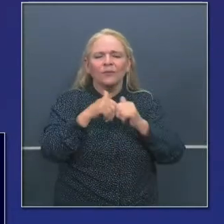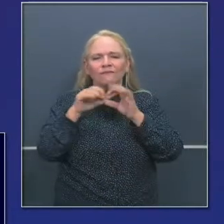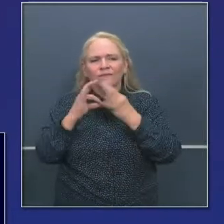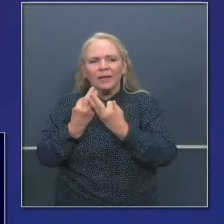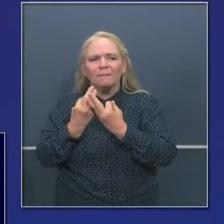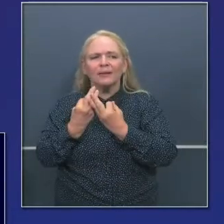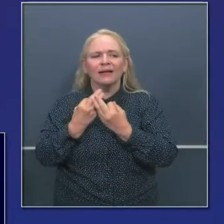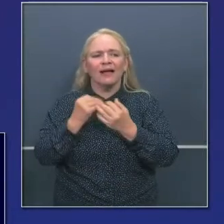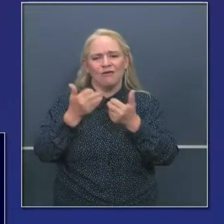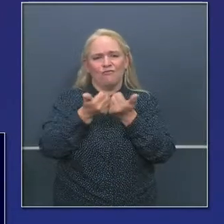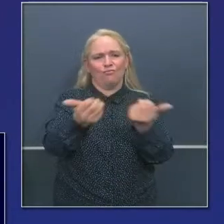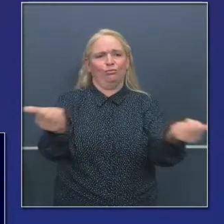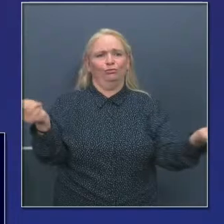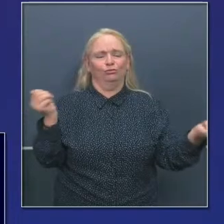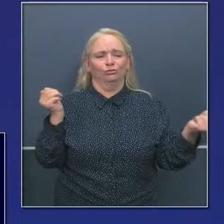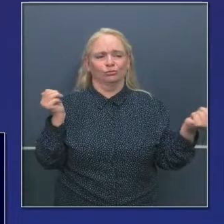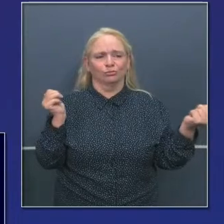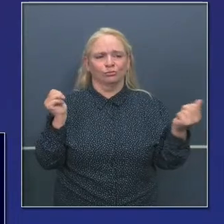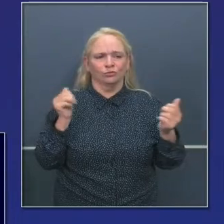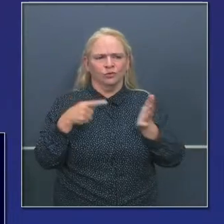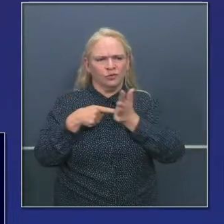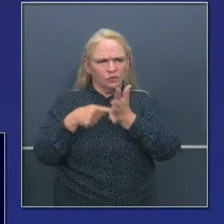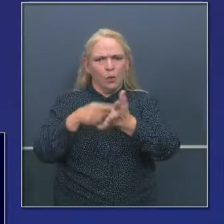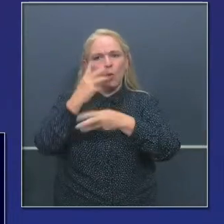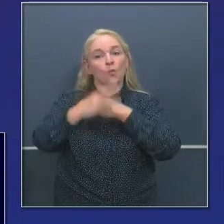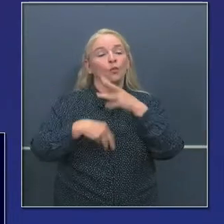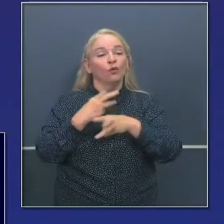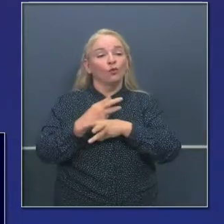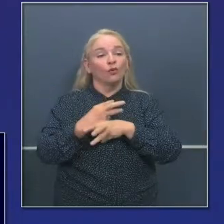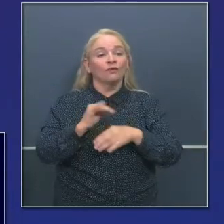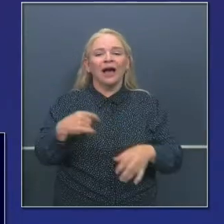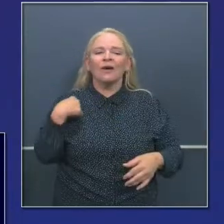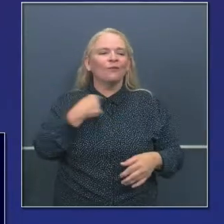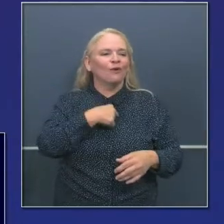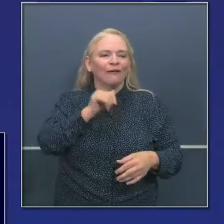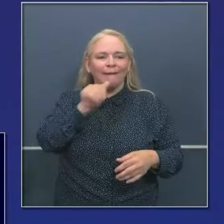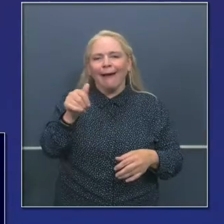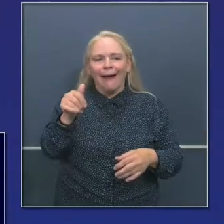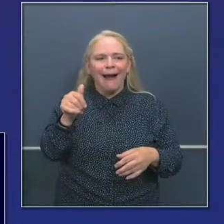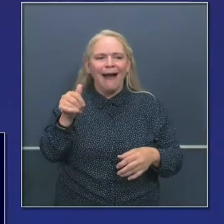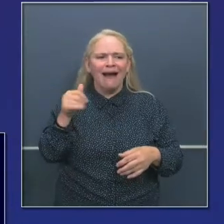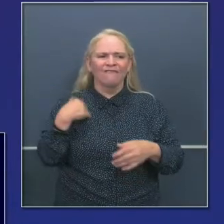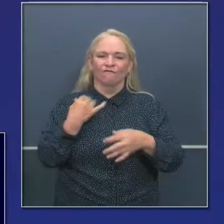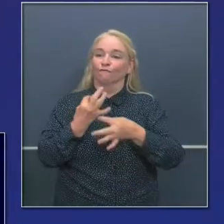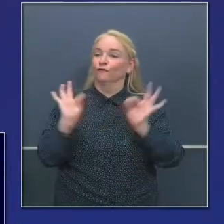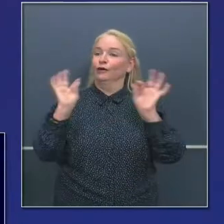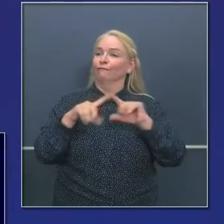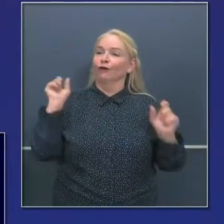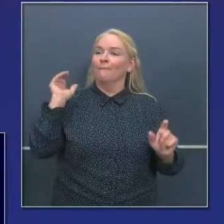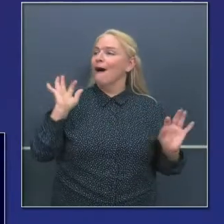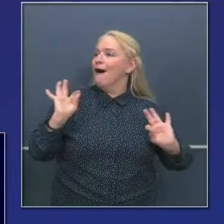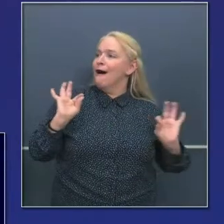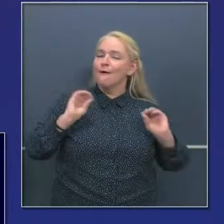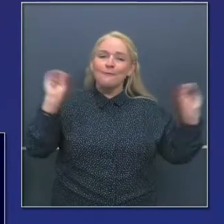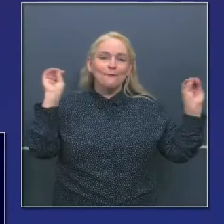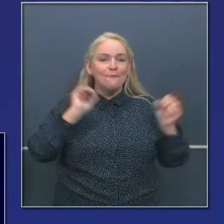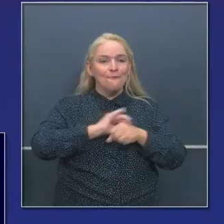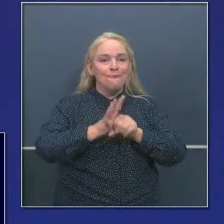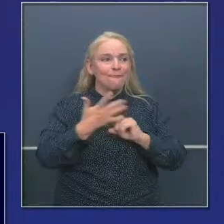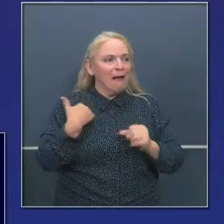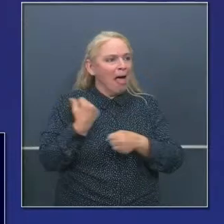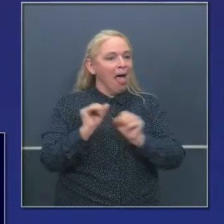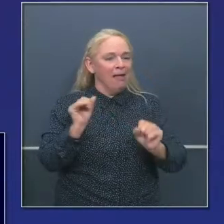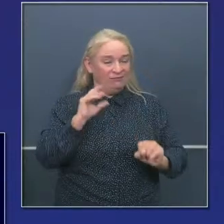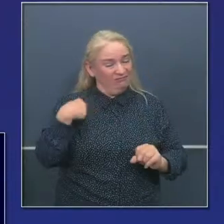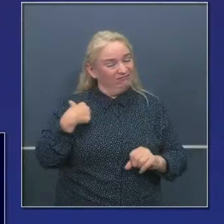send a message that recognizes that we're not out of this pandemic. We're still in the first wave, and we have a lot of work